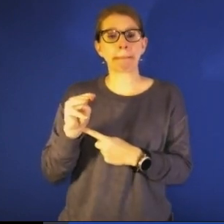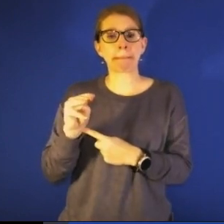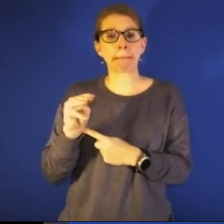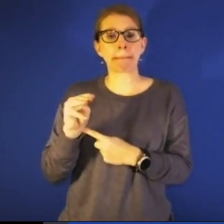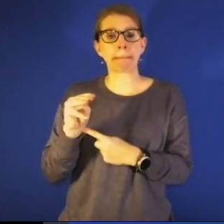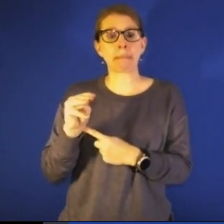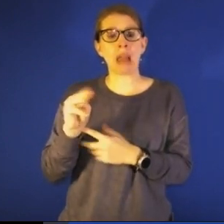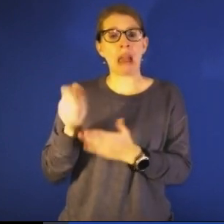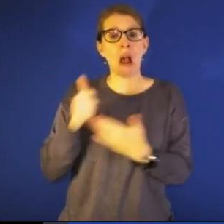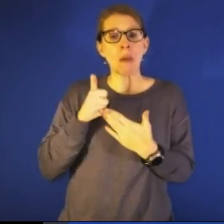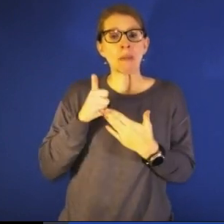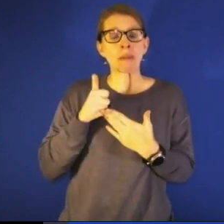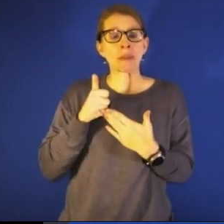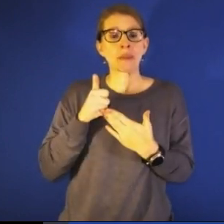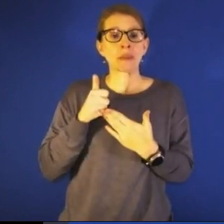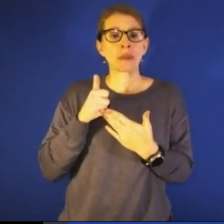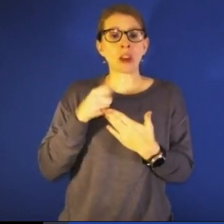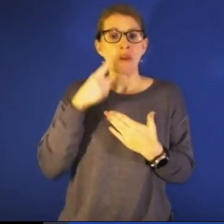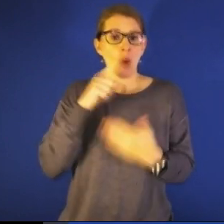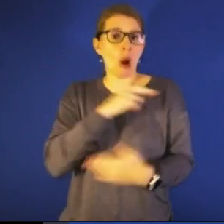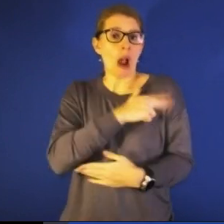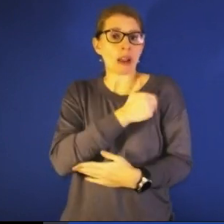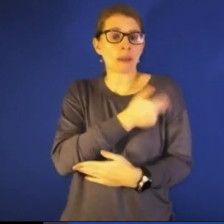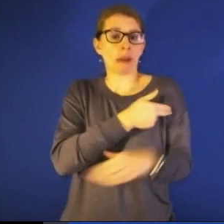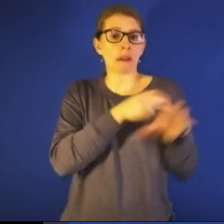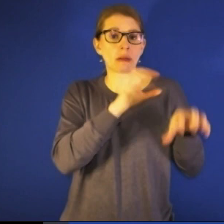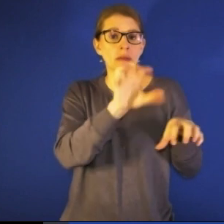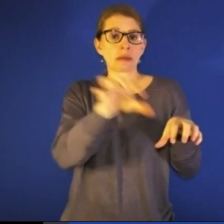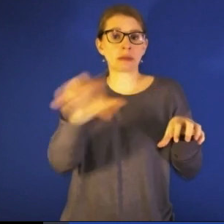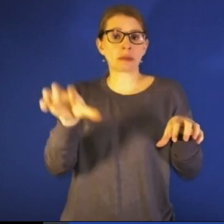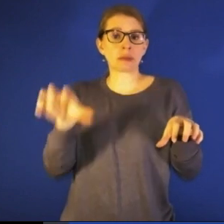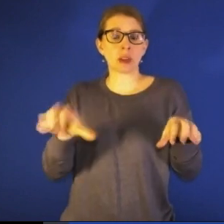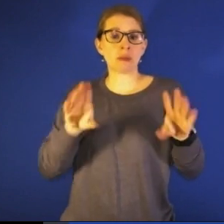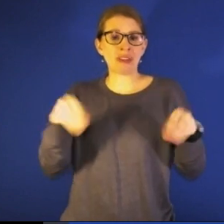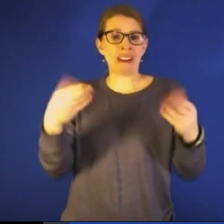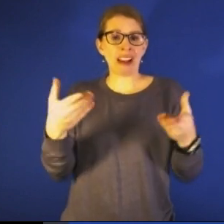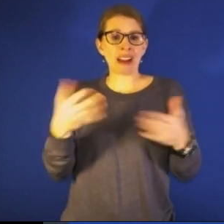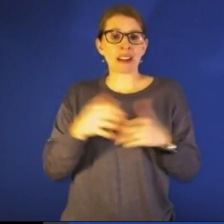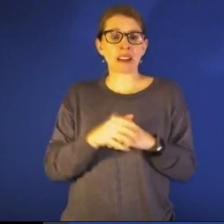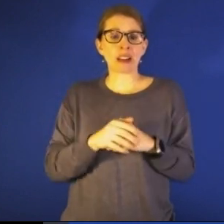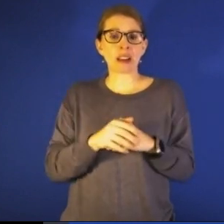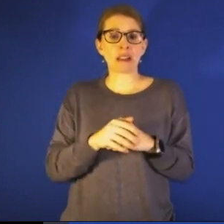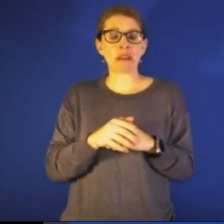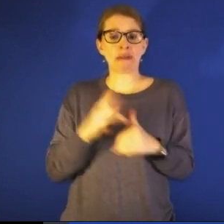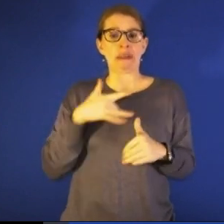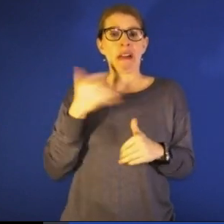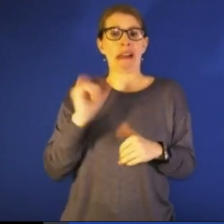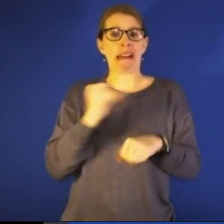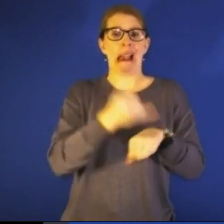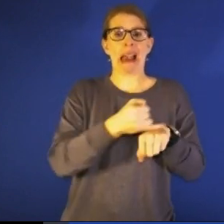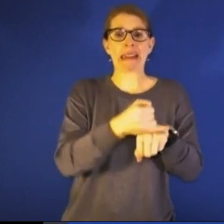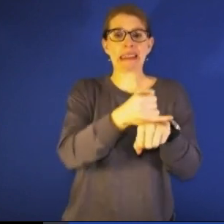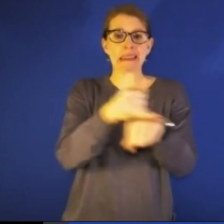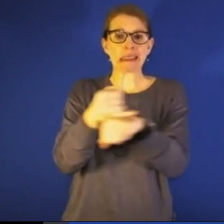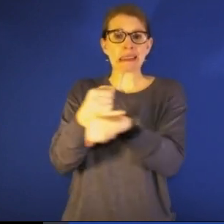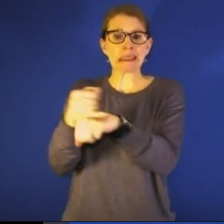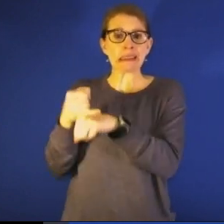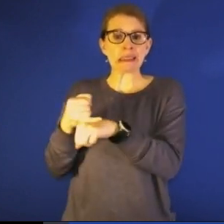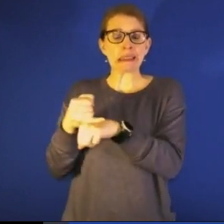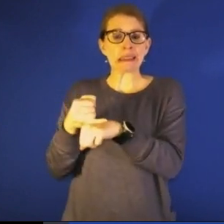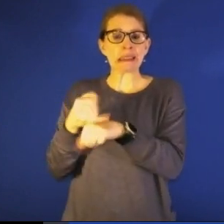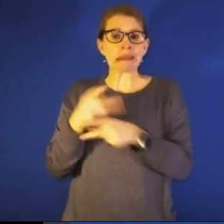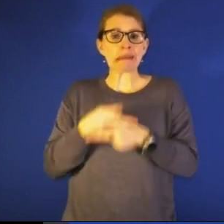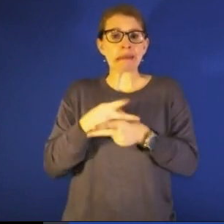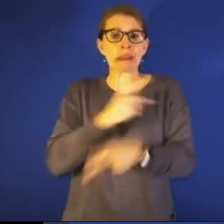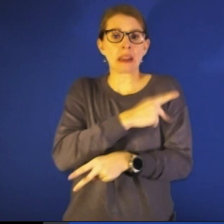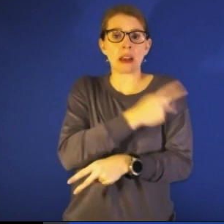help for the hospitals that are currently feeling a little bit like they're islands. And so this has put